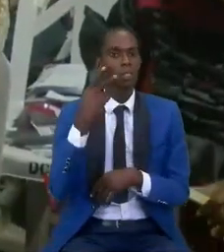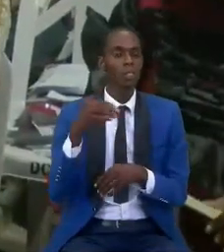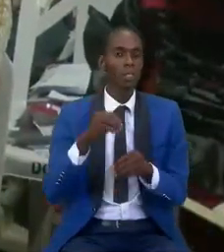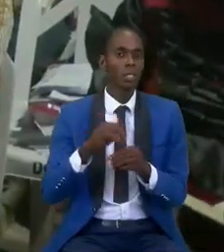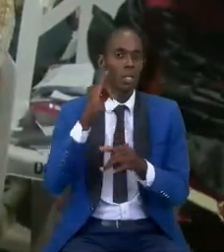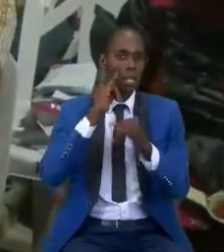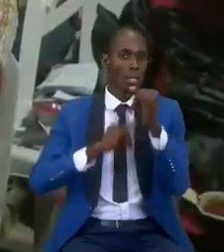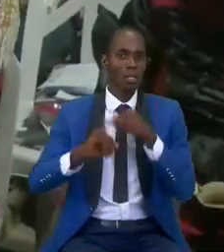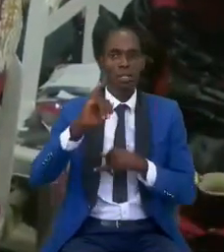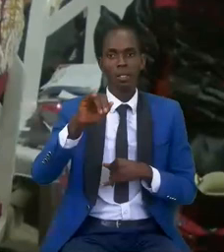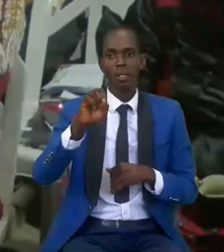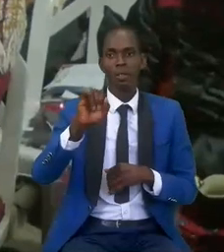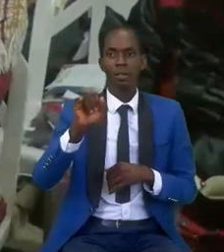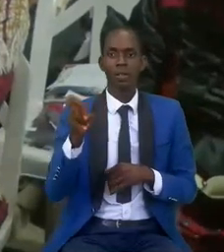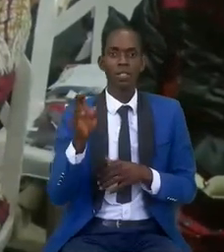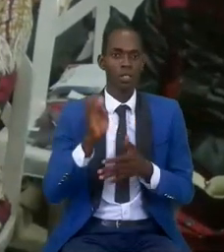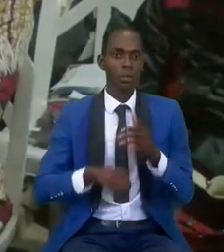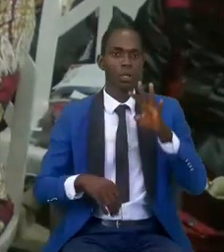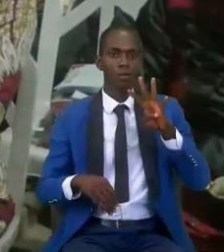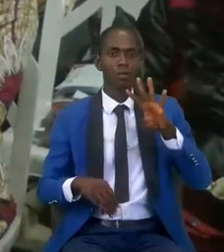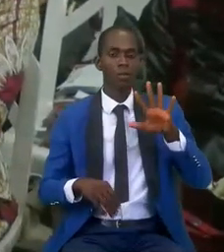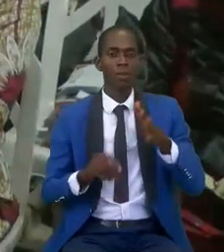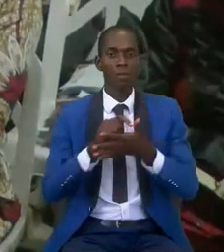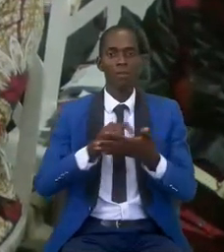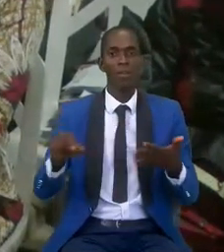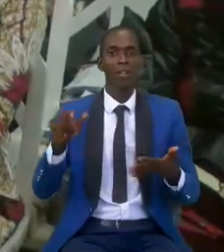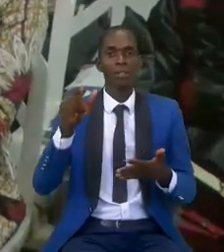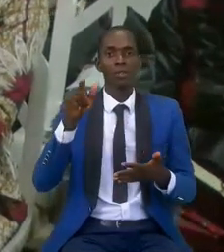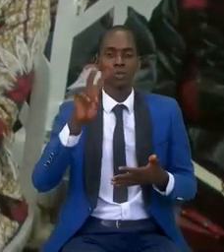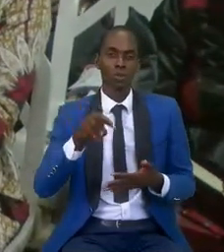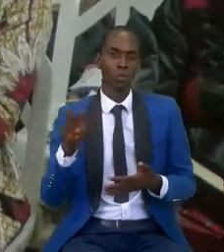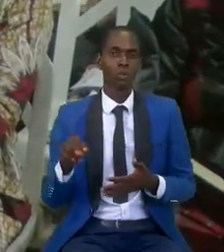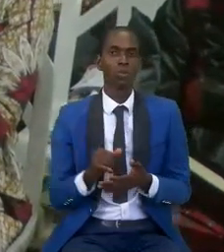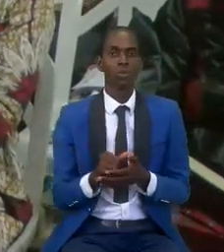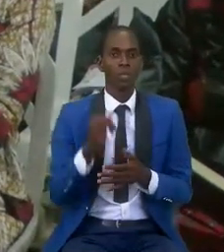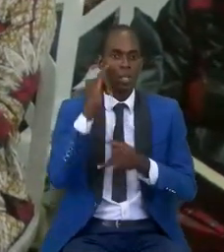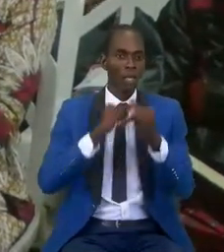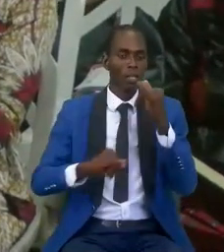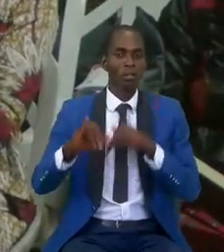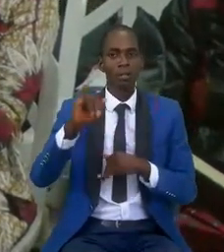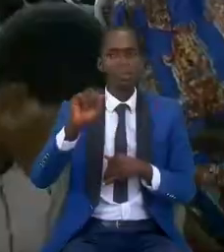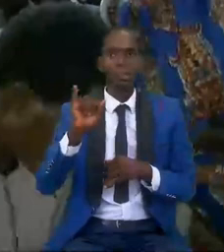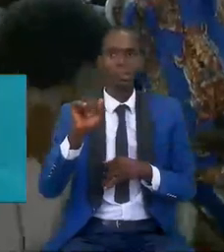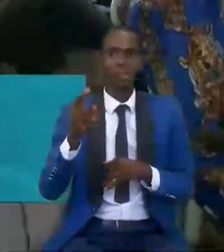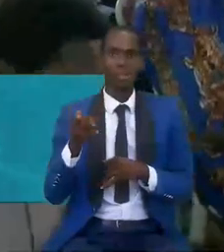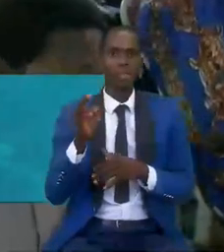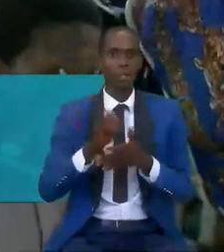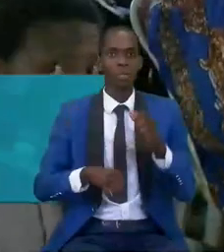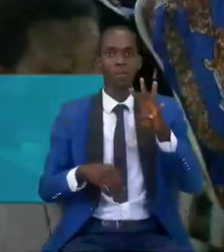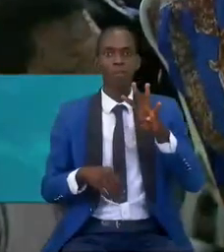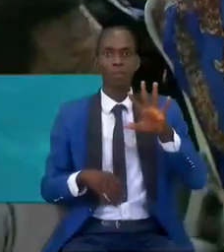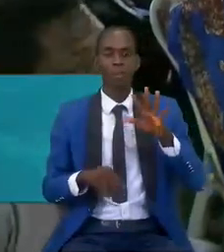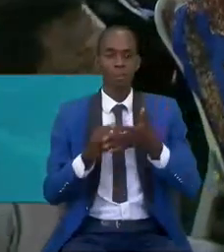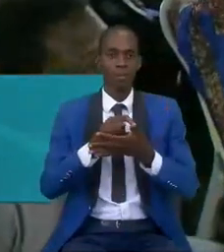22 Isaiah chapter 45 and we're reading from